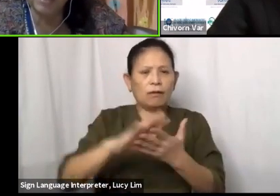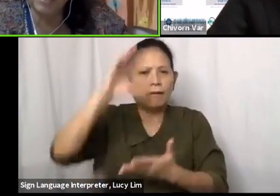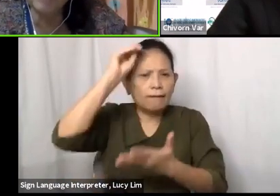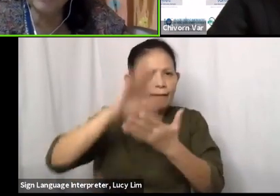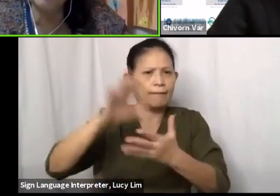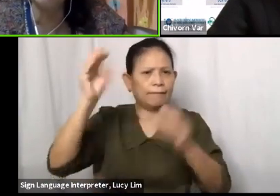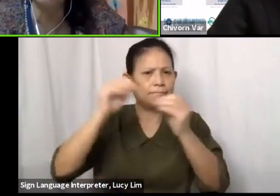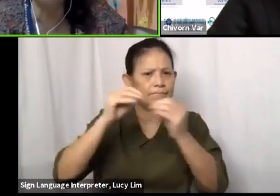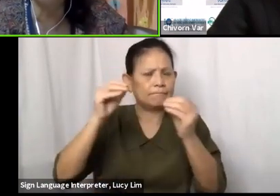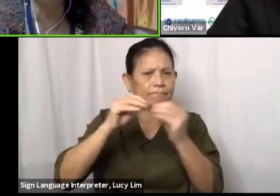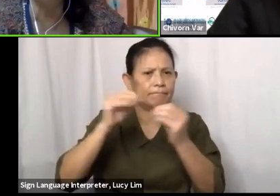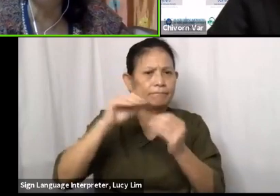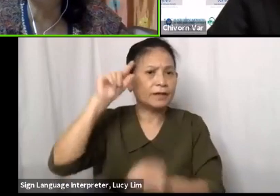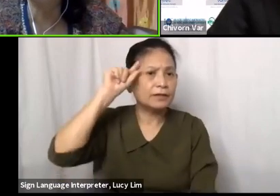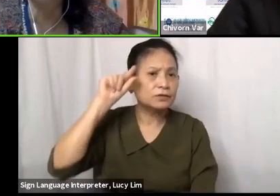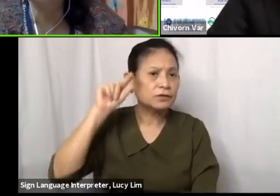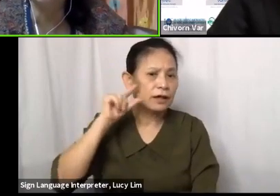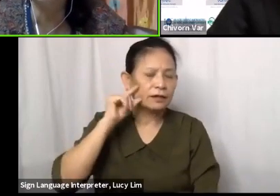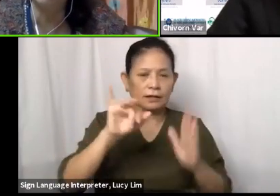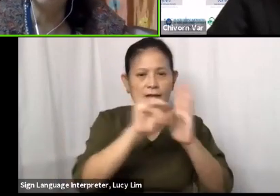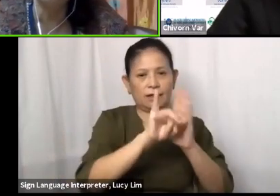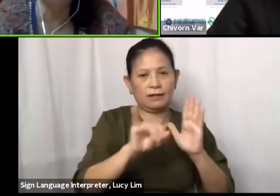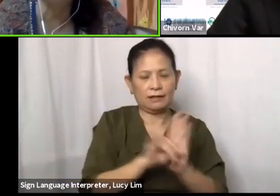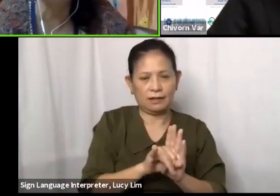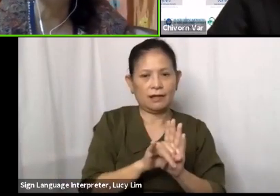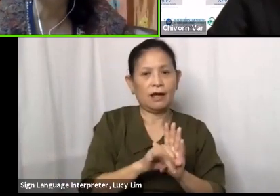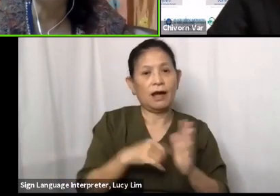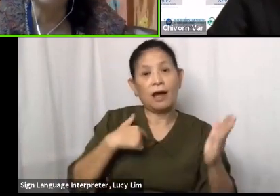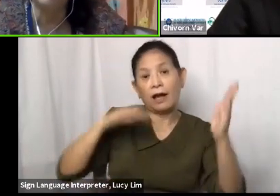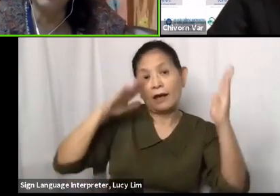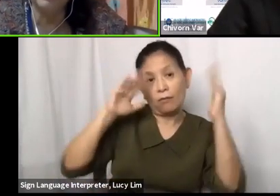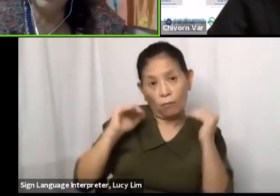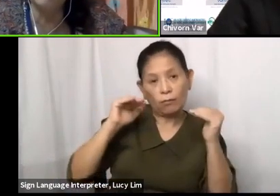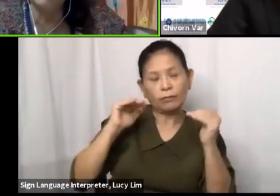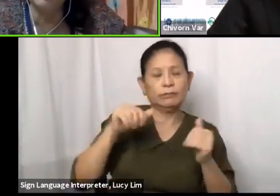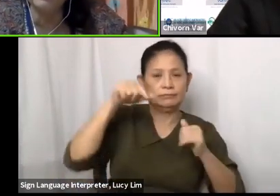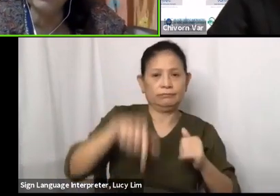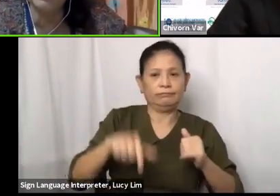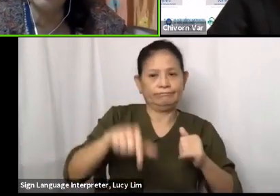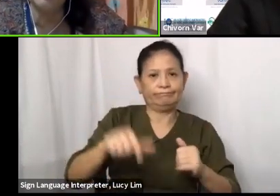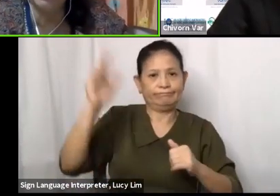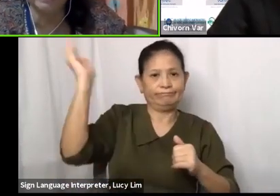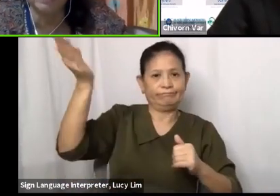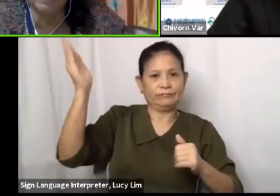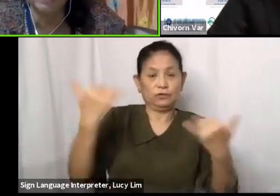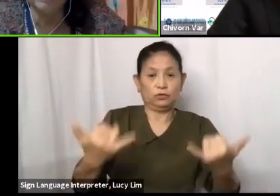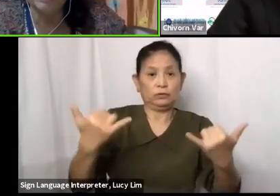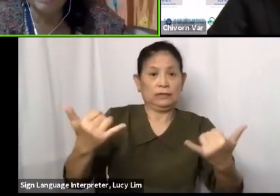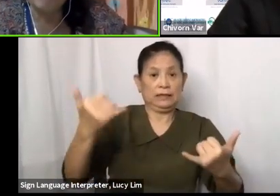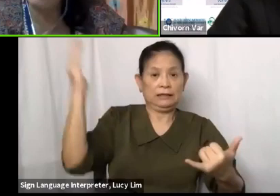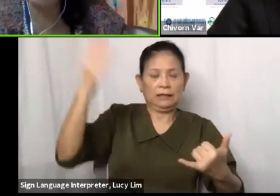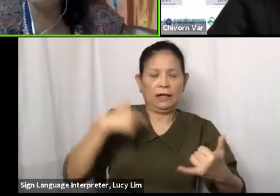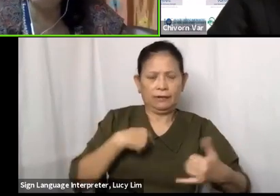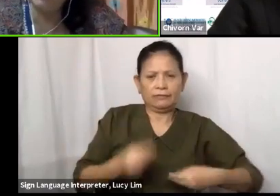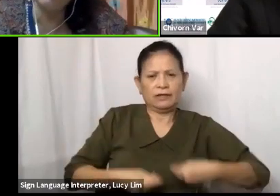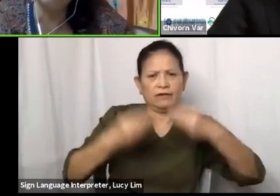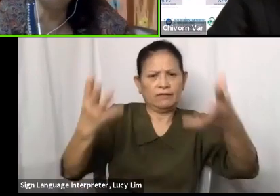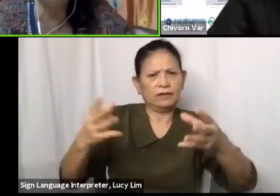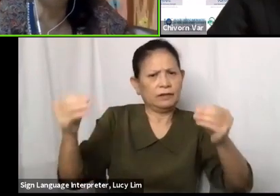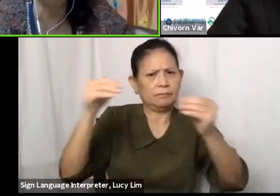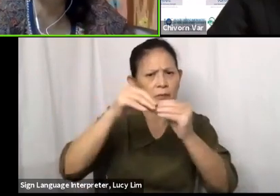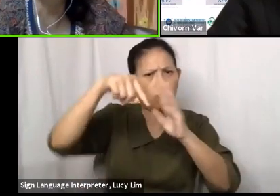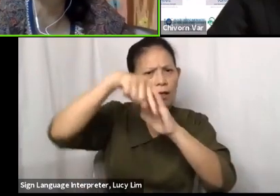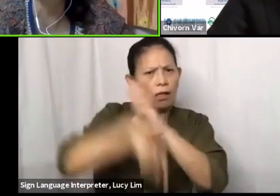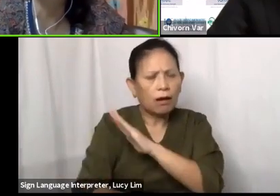So I'm sure today's session has given him a lot of food for thought regarding gender identity. But if any of